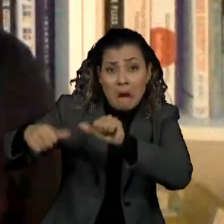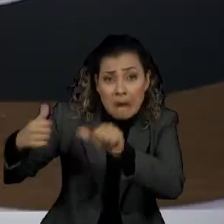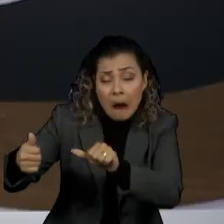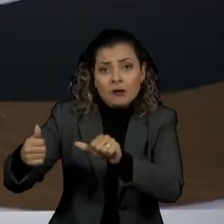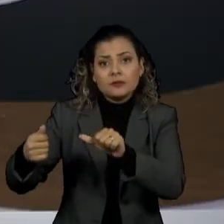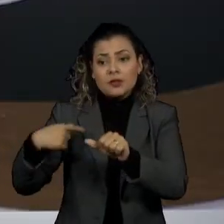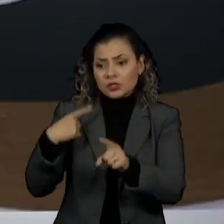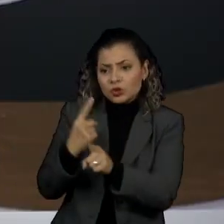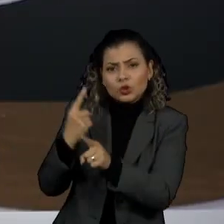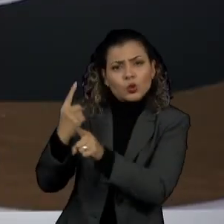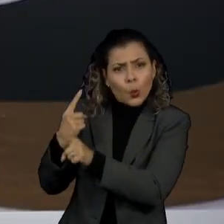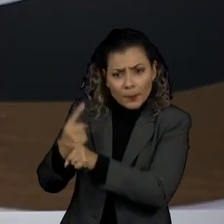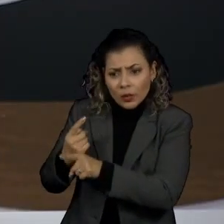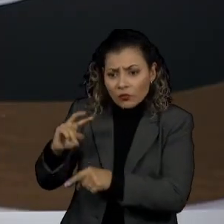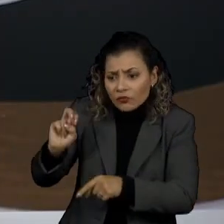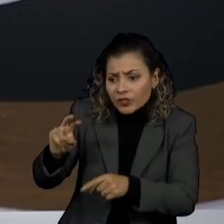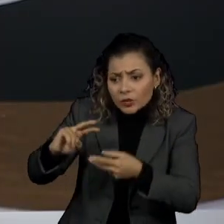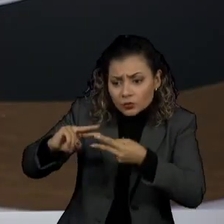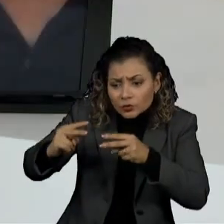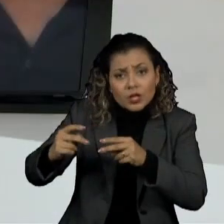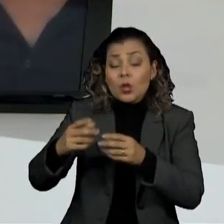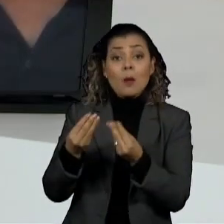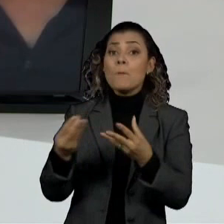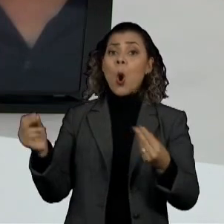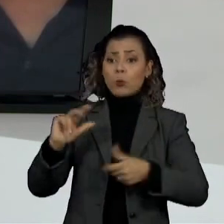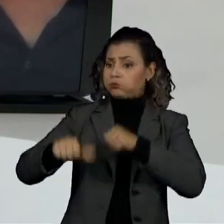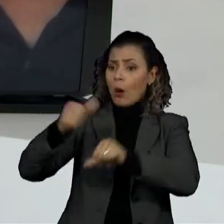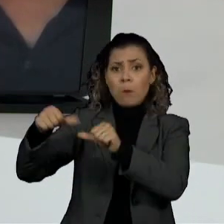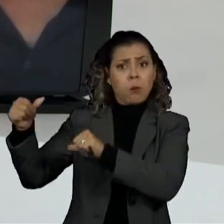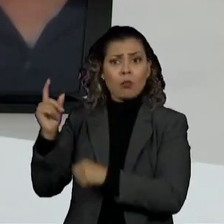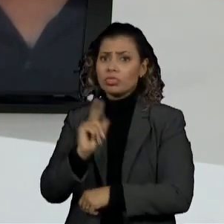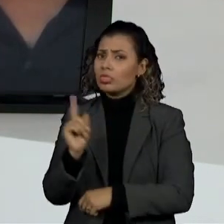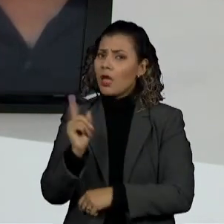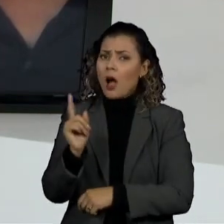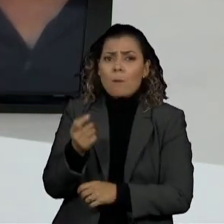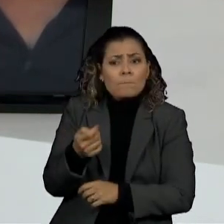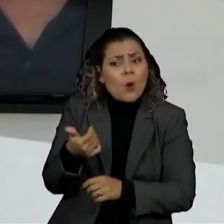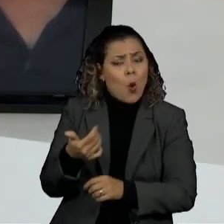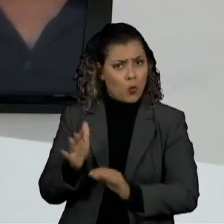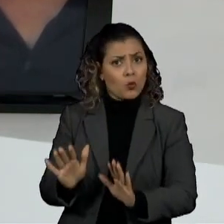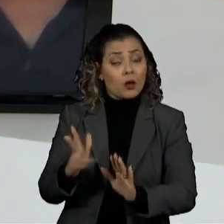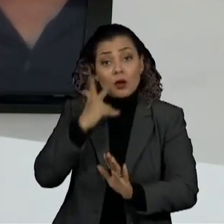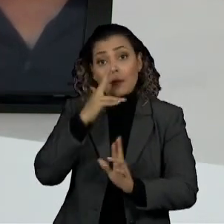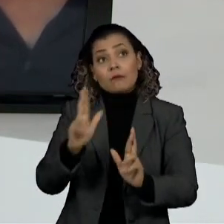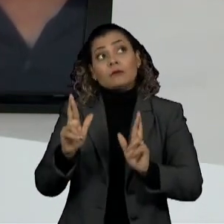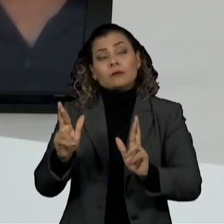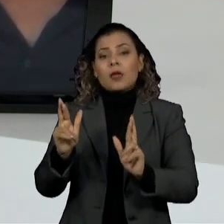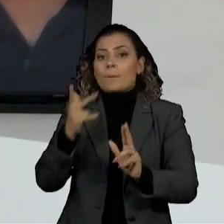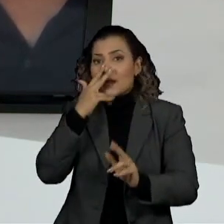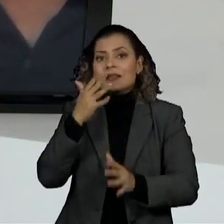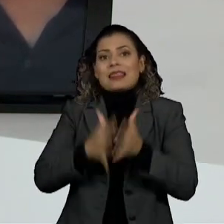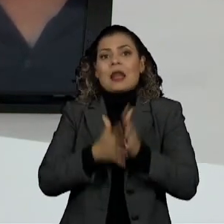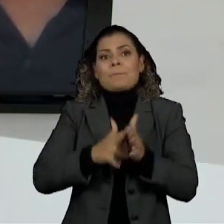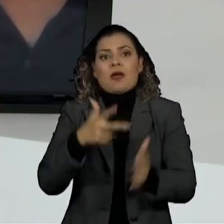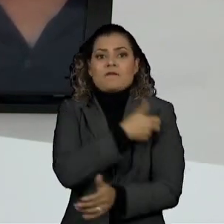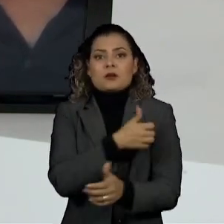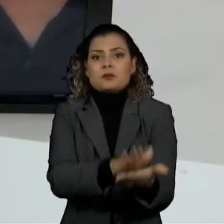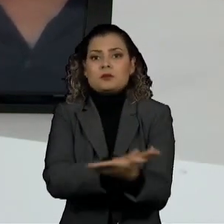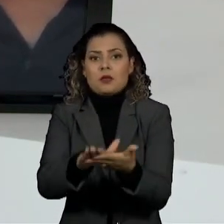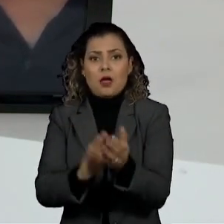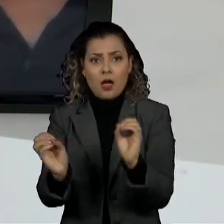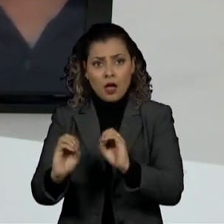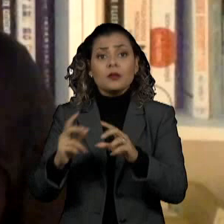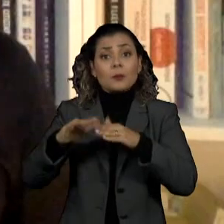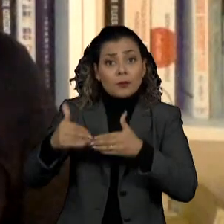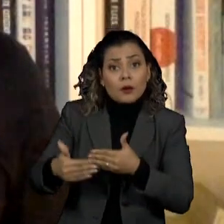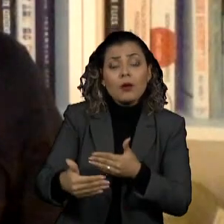enormous. And so I'm hoping that that will not be a limitation of the vaccine, but that the vaccine will be able to take